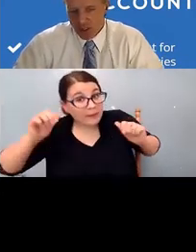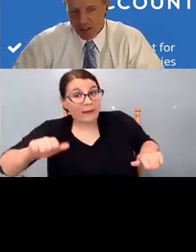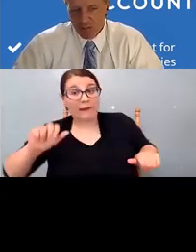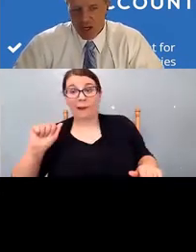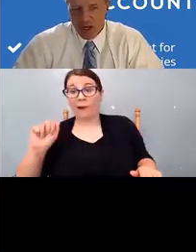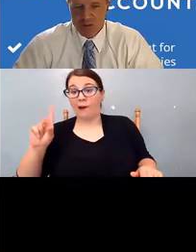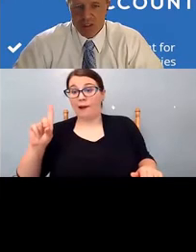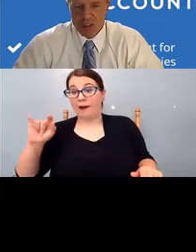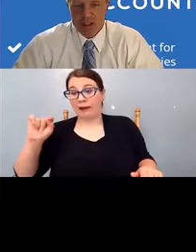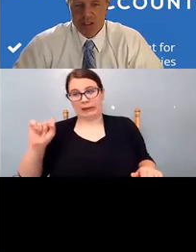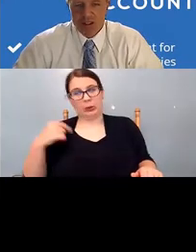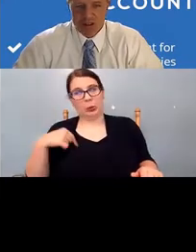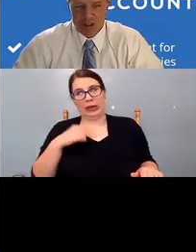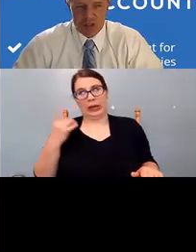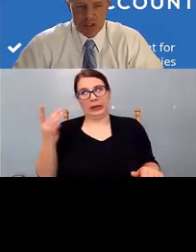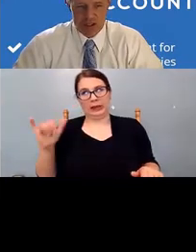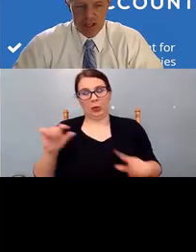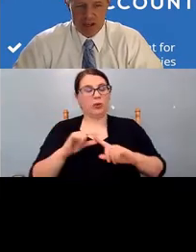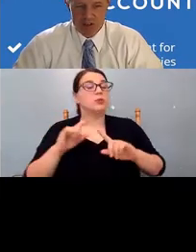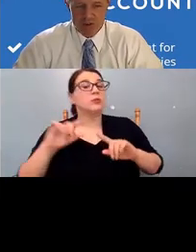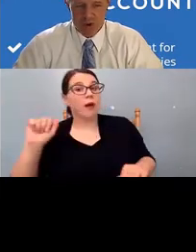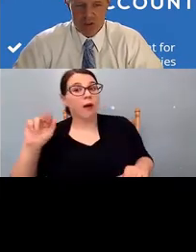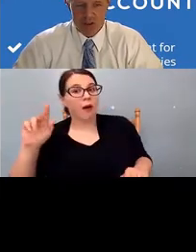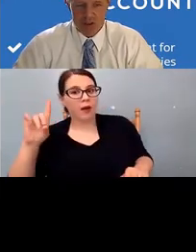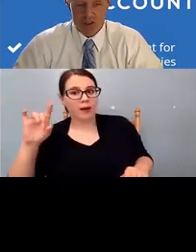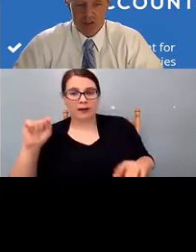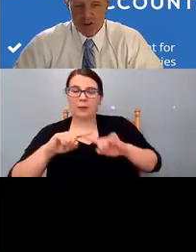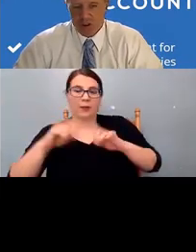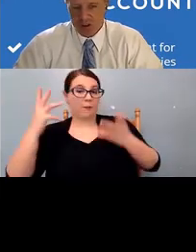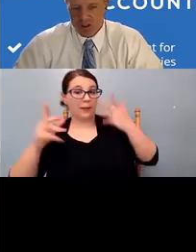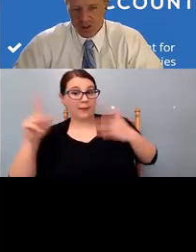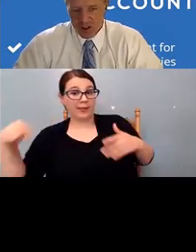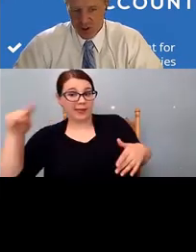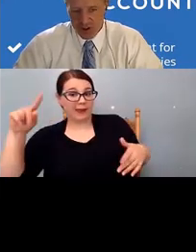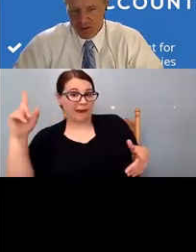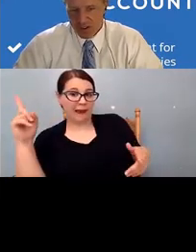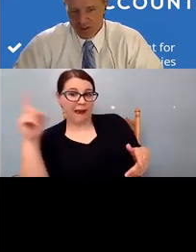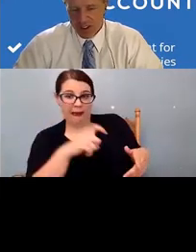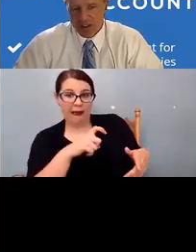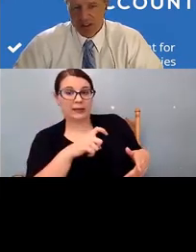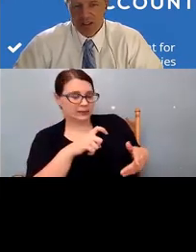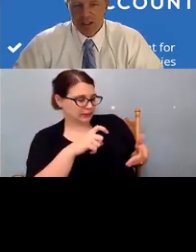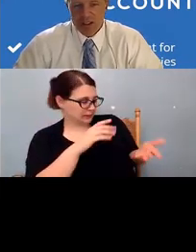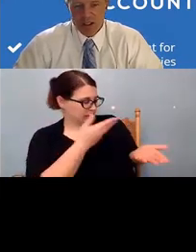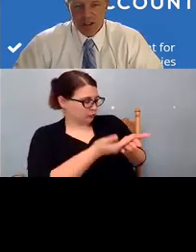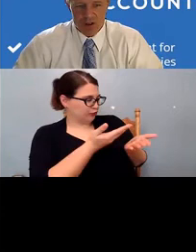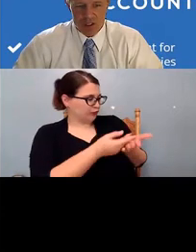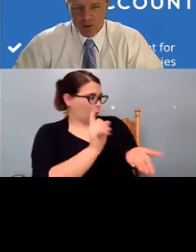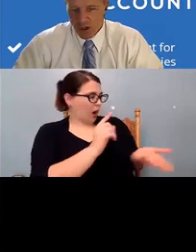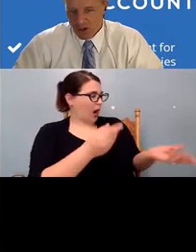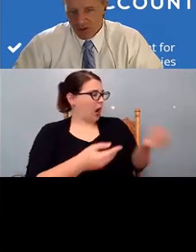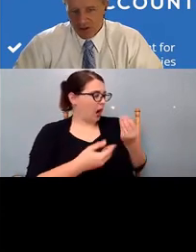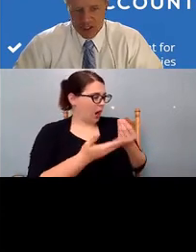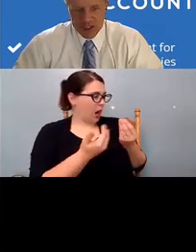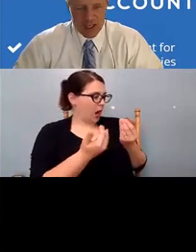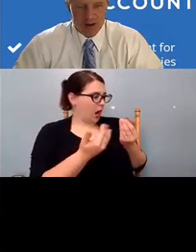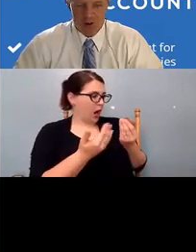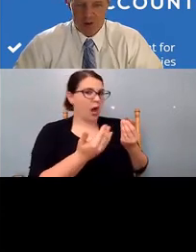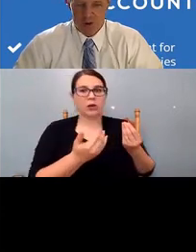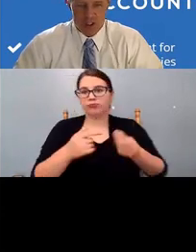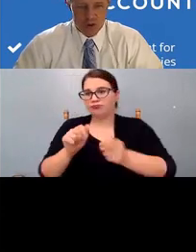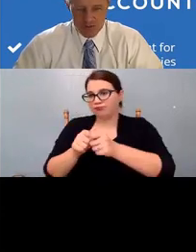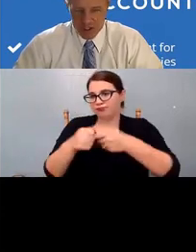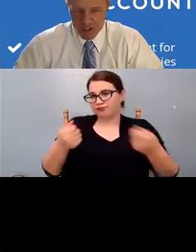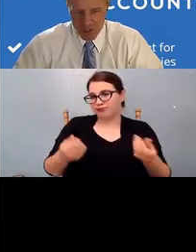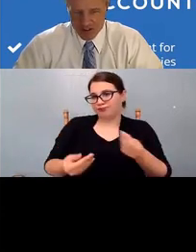could be possibly something that they ask for, is for you to show evidence that, you know, that you qualify for the account